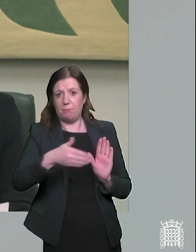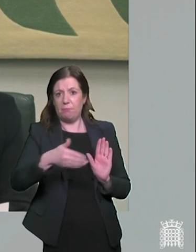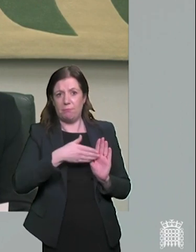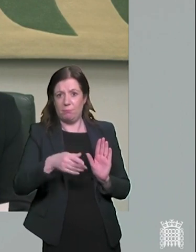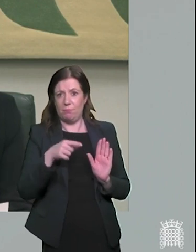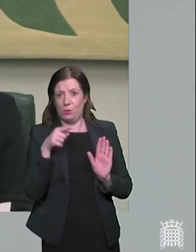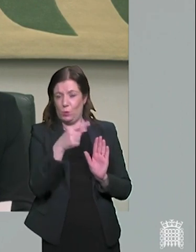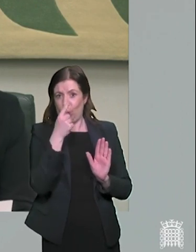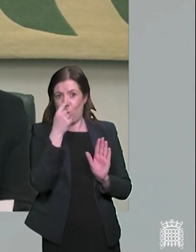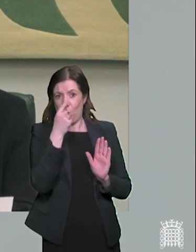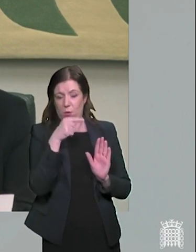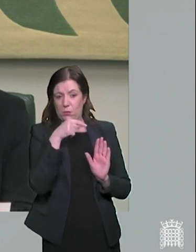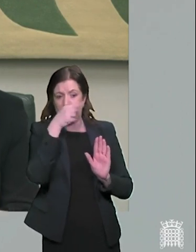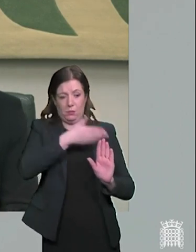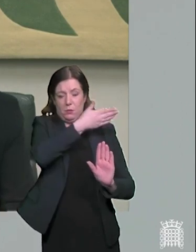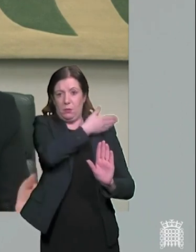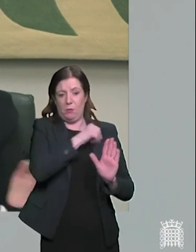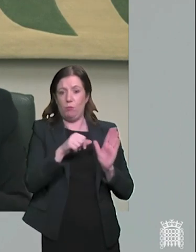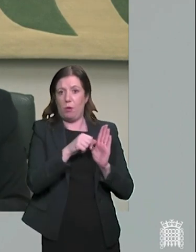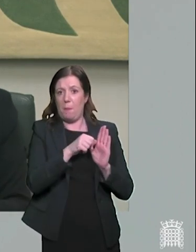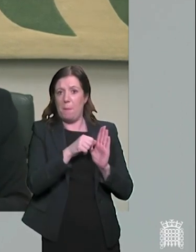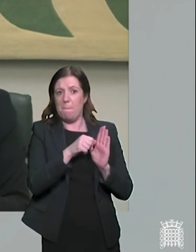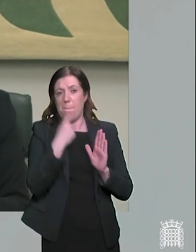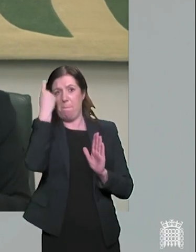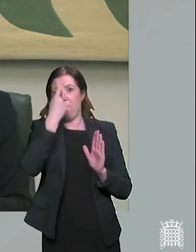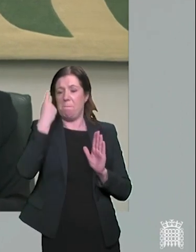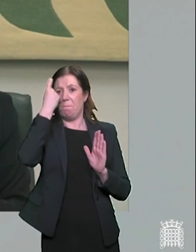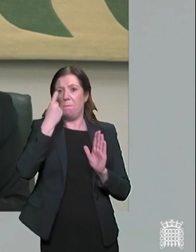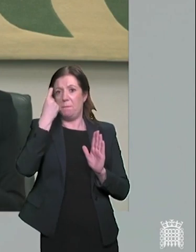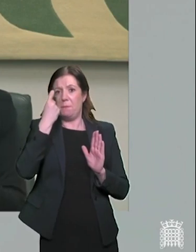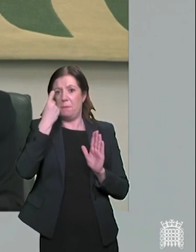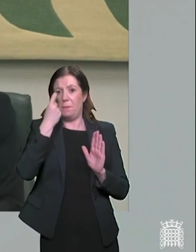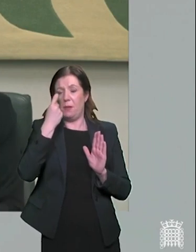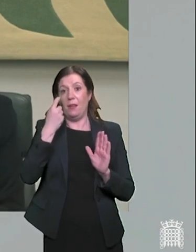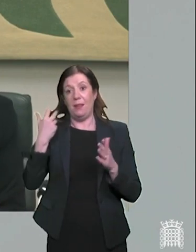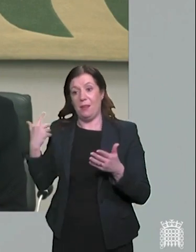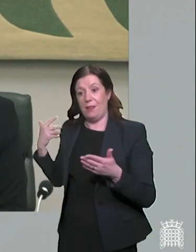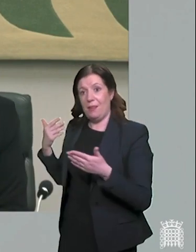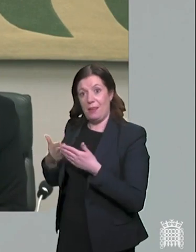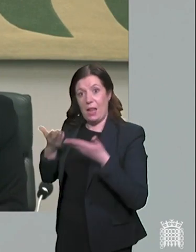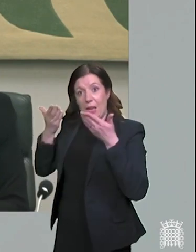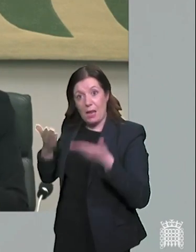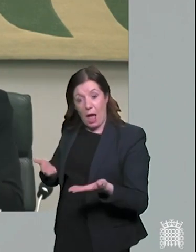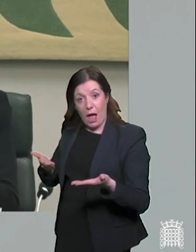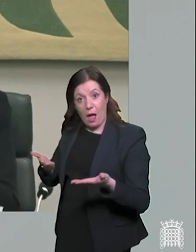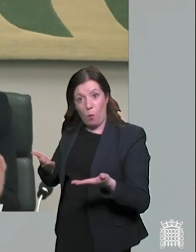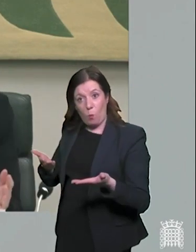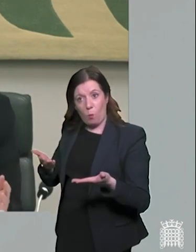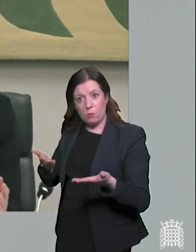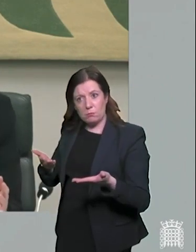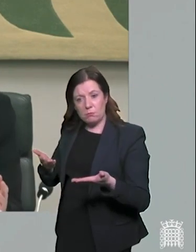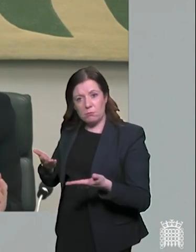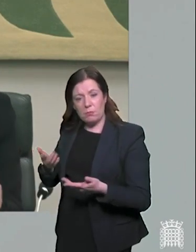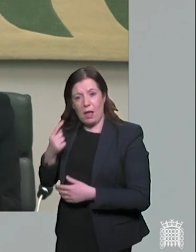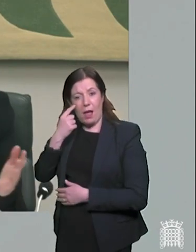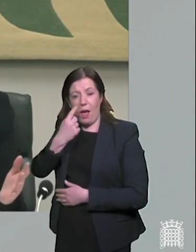consider all the issues that were being raised, and even further time has elapsed till here we are now. And there's a